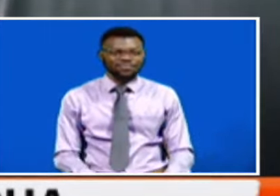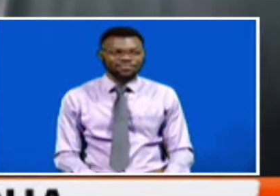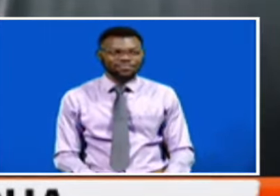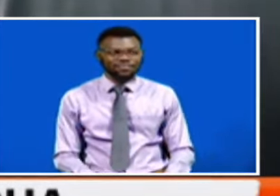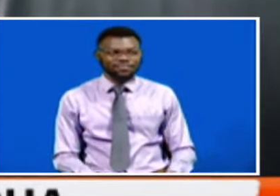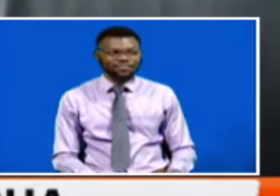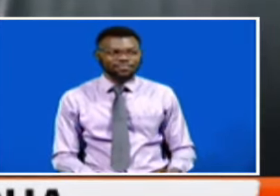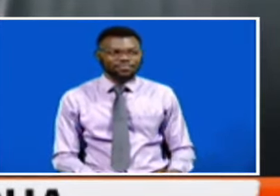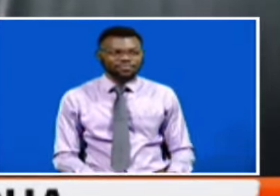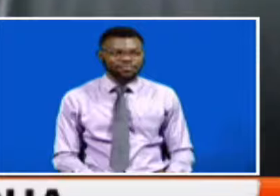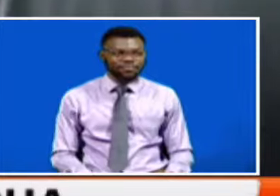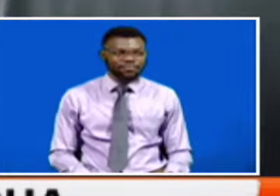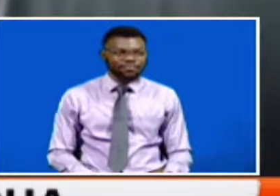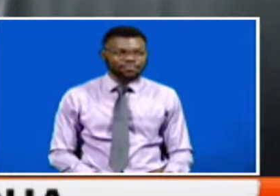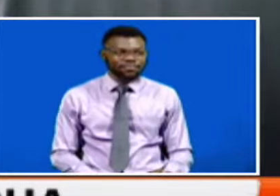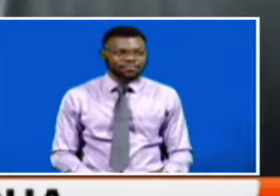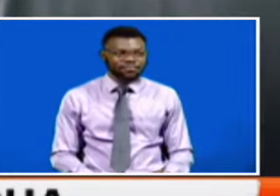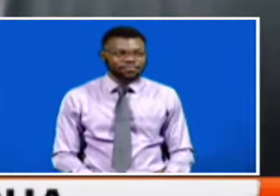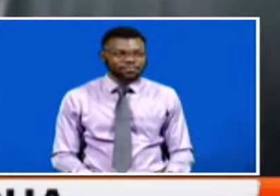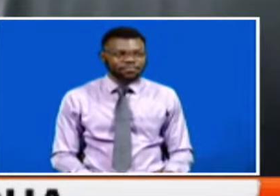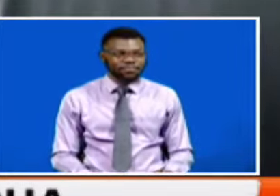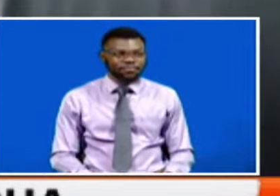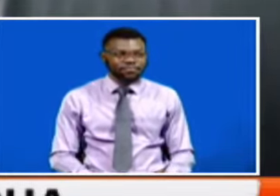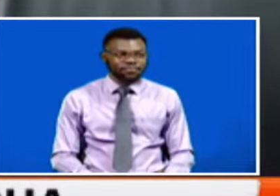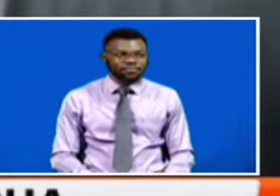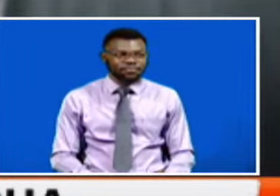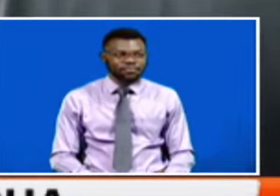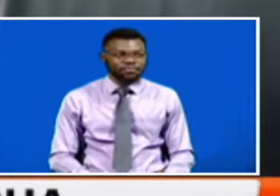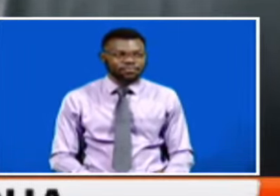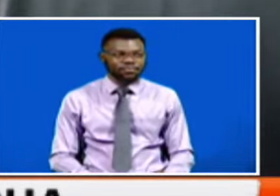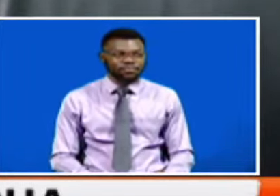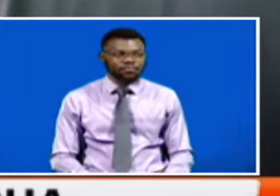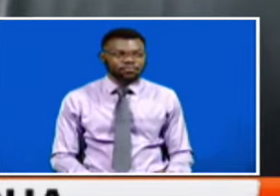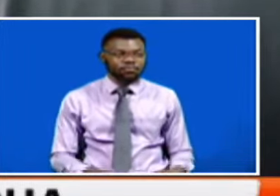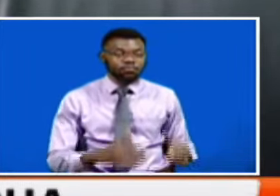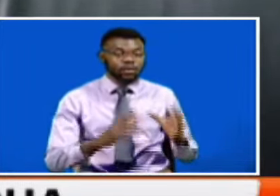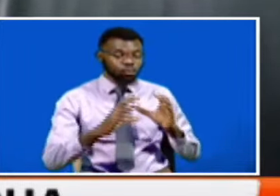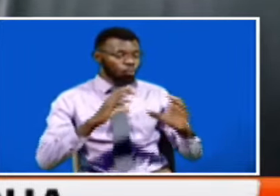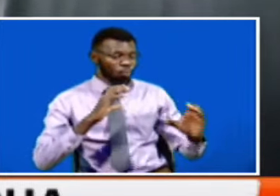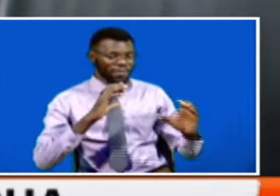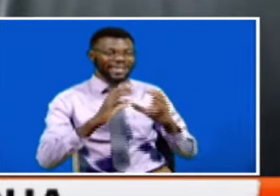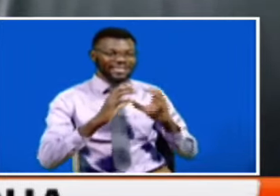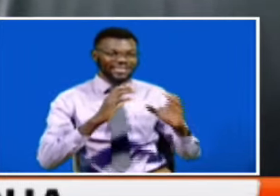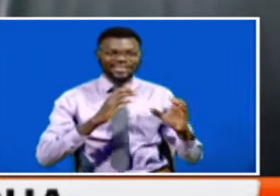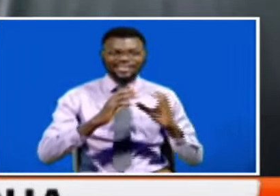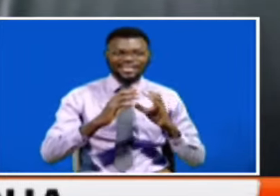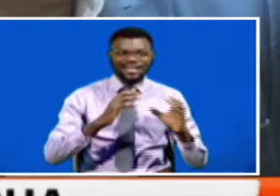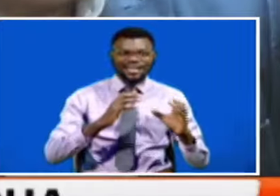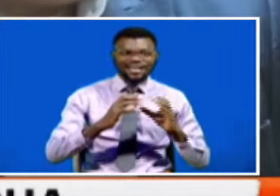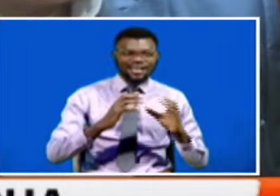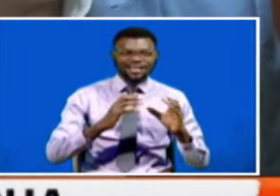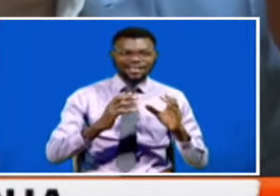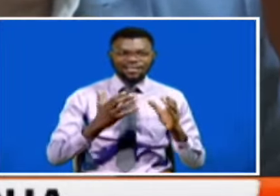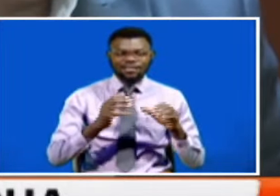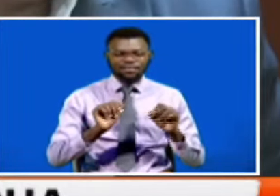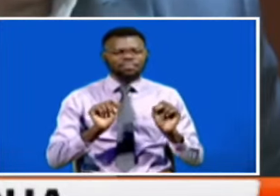I appreciate verbal communication, a verbal response from you so that I know we are able to communicate and I know who is